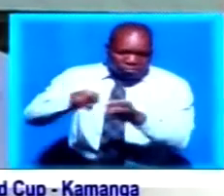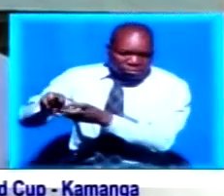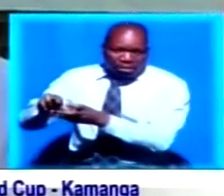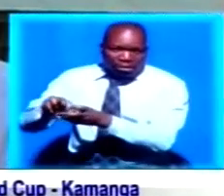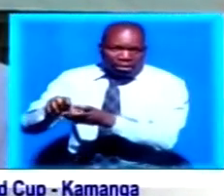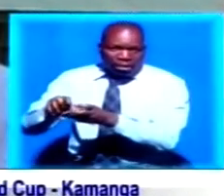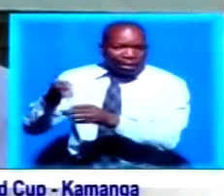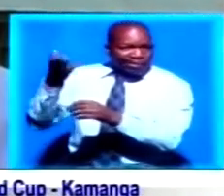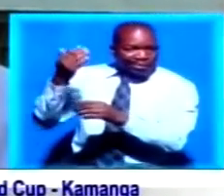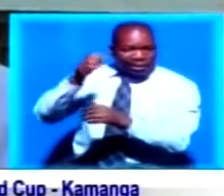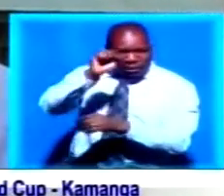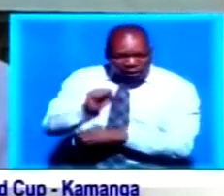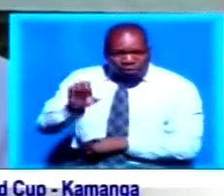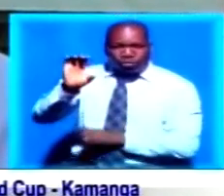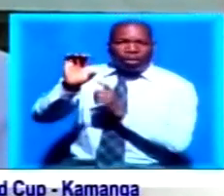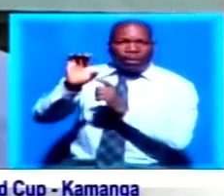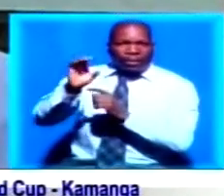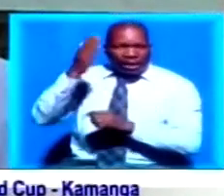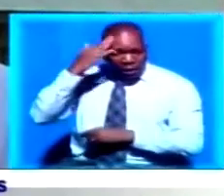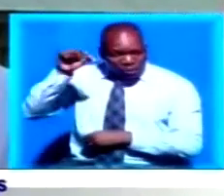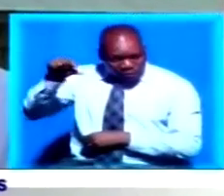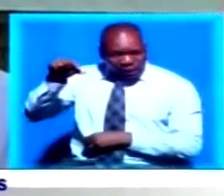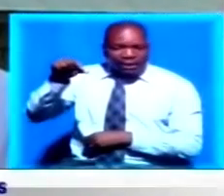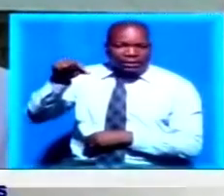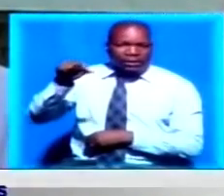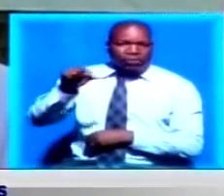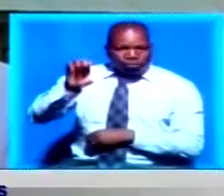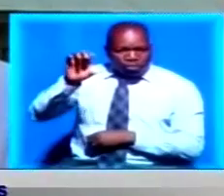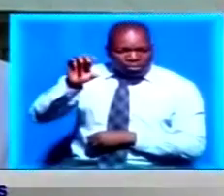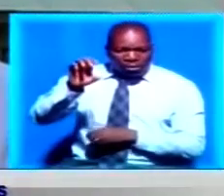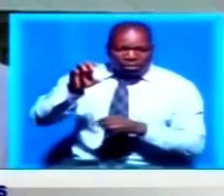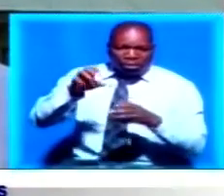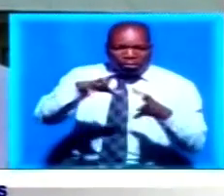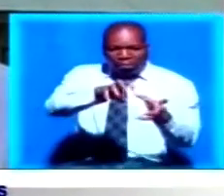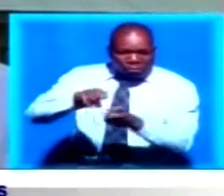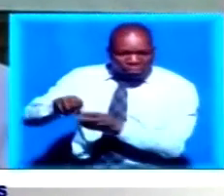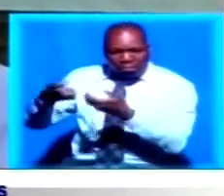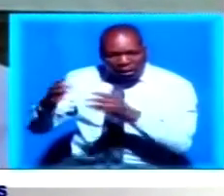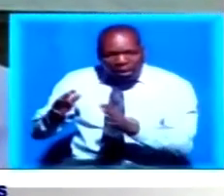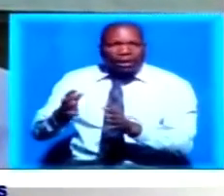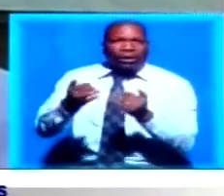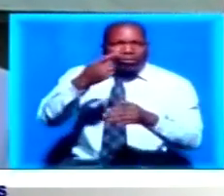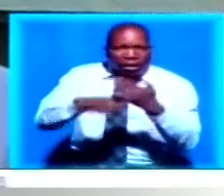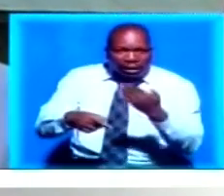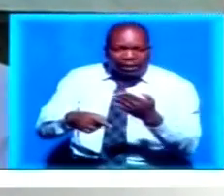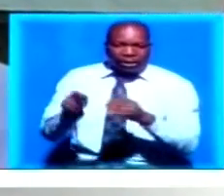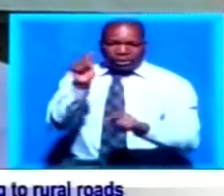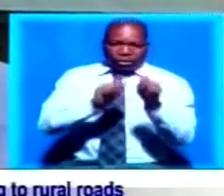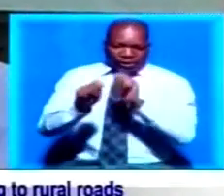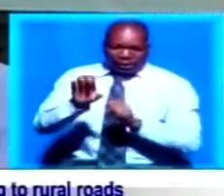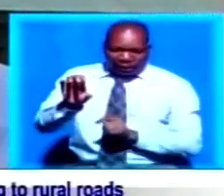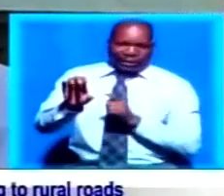provincial headquarters of Southern Province. That has been taken away from us. What has remained now is the tourism